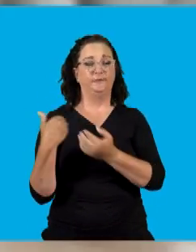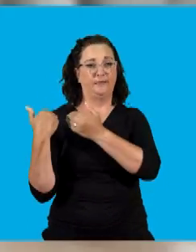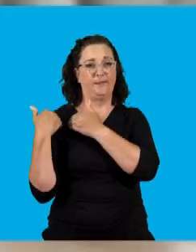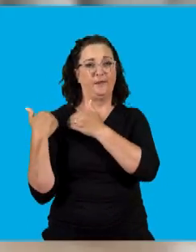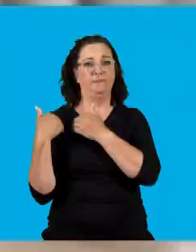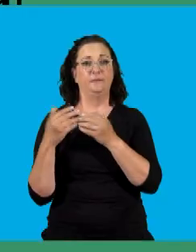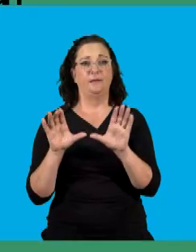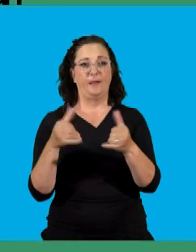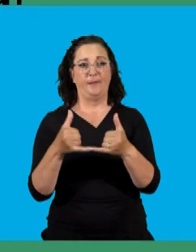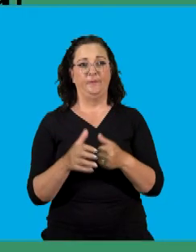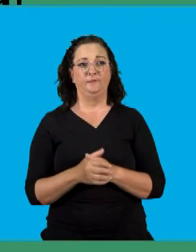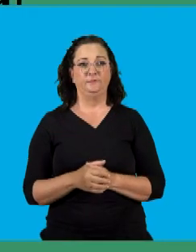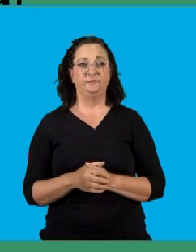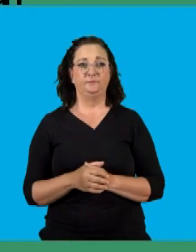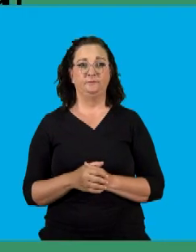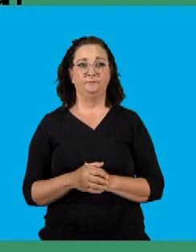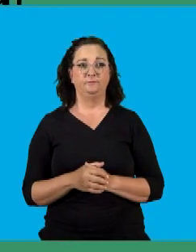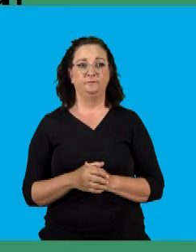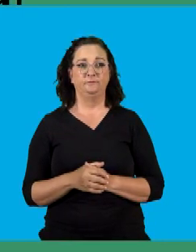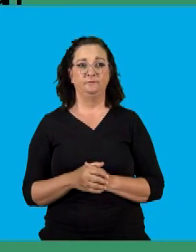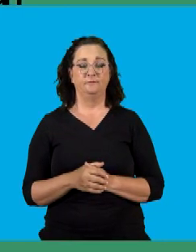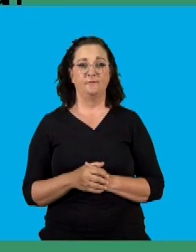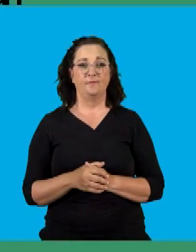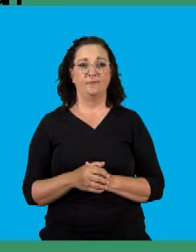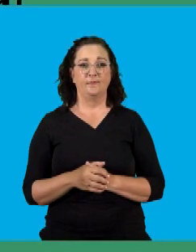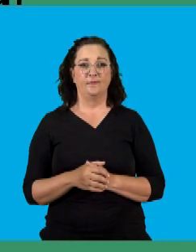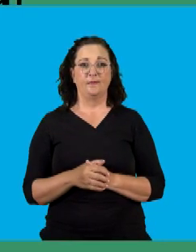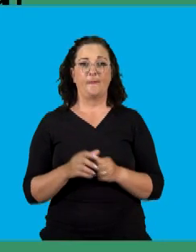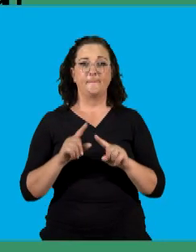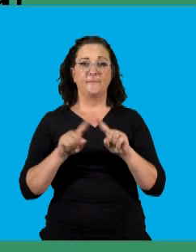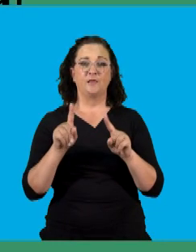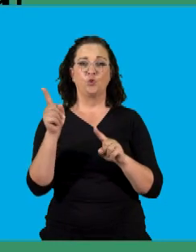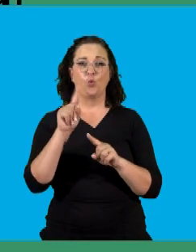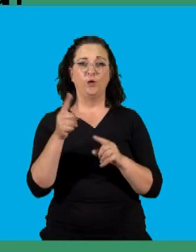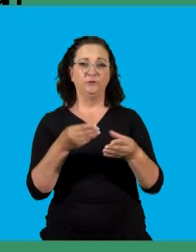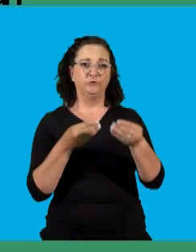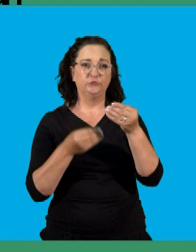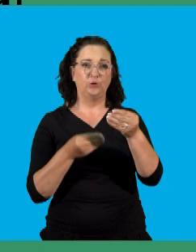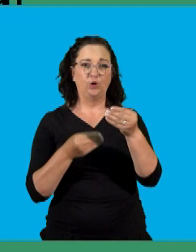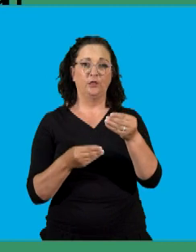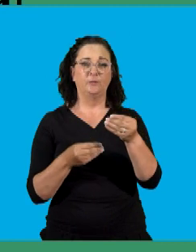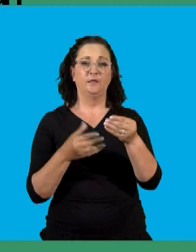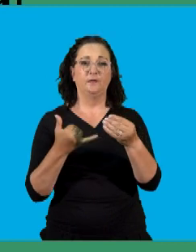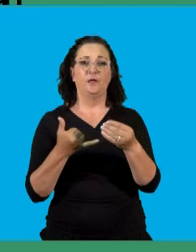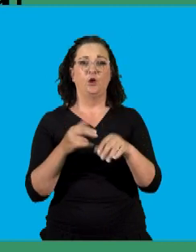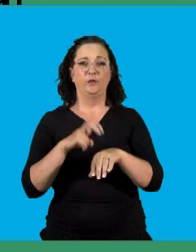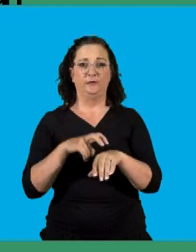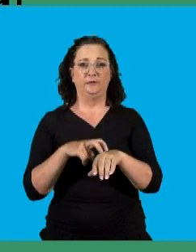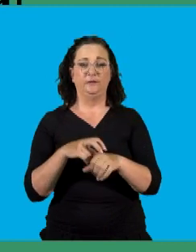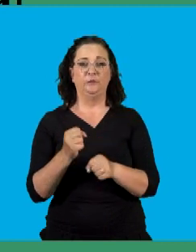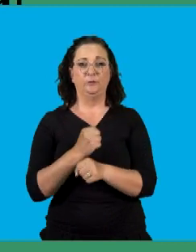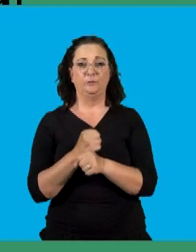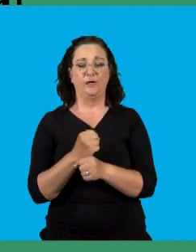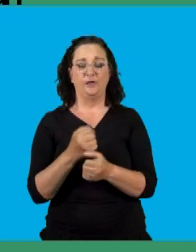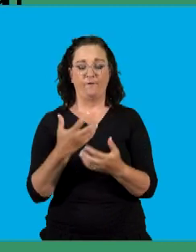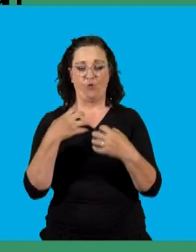company. Well, the second question says, name the document that will enable Surprise and Precious to register the